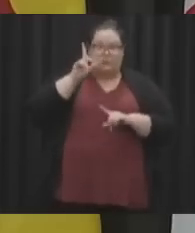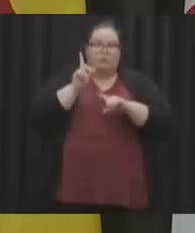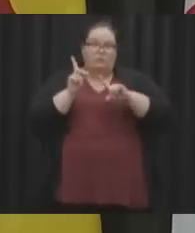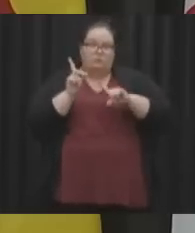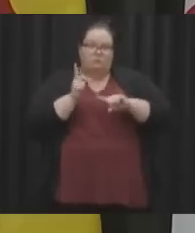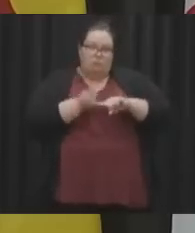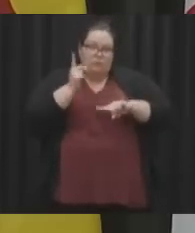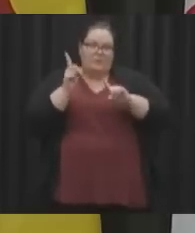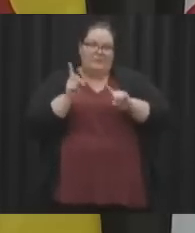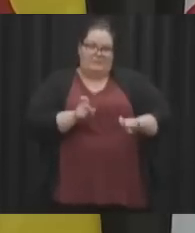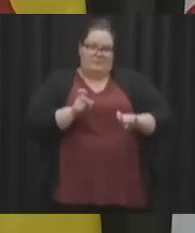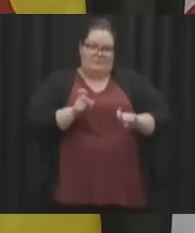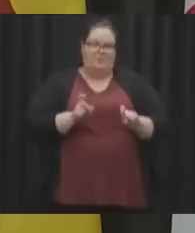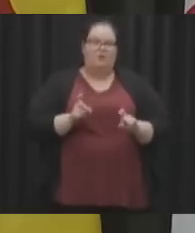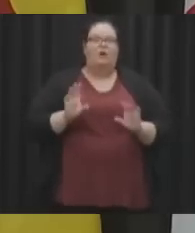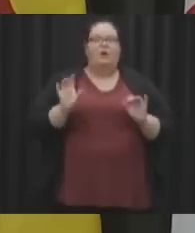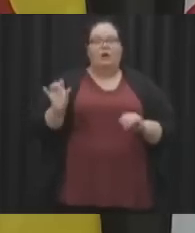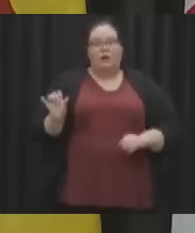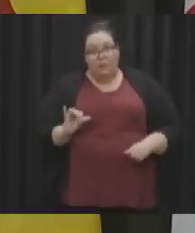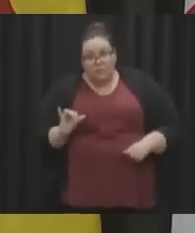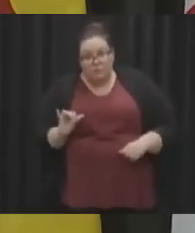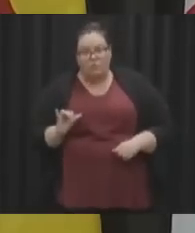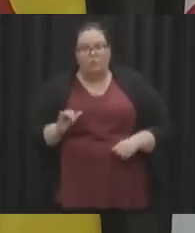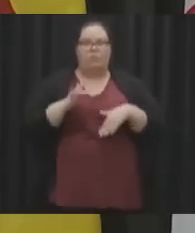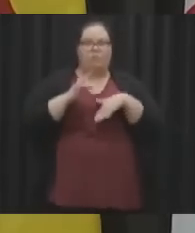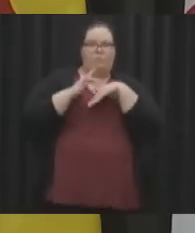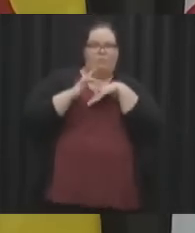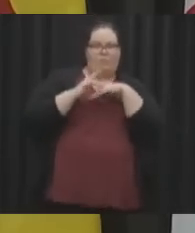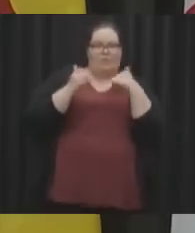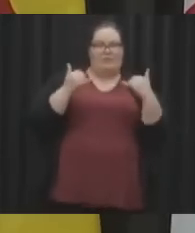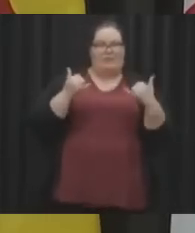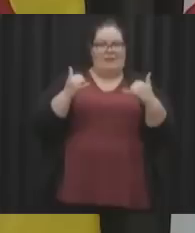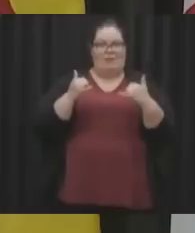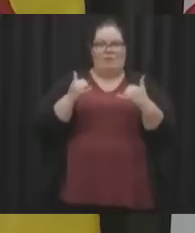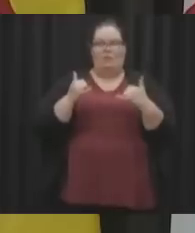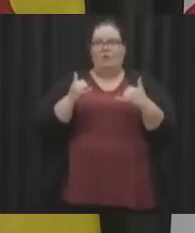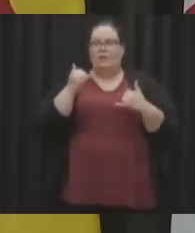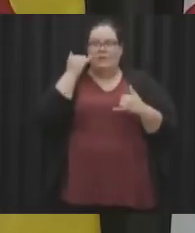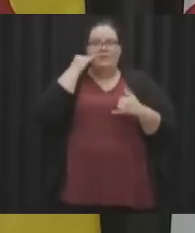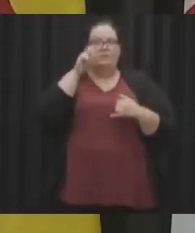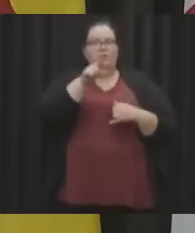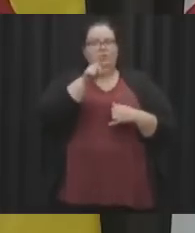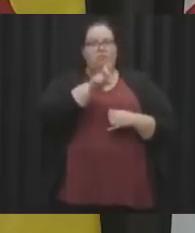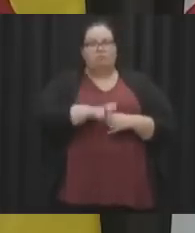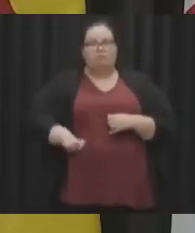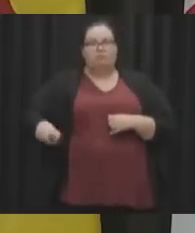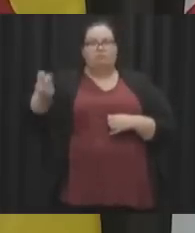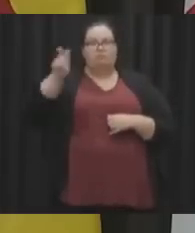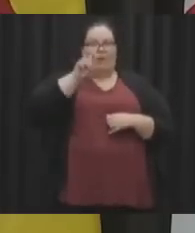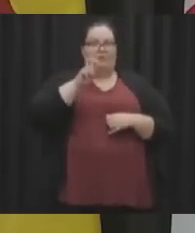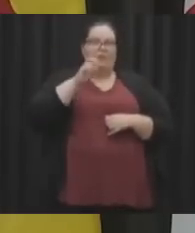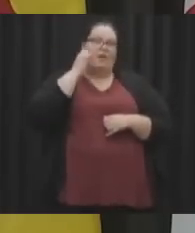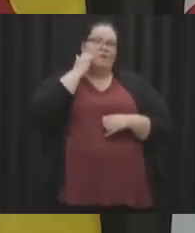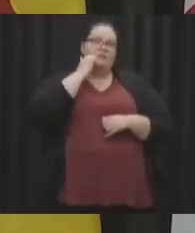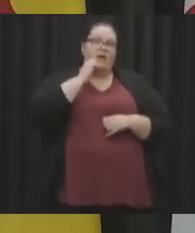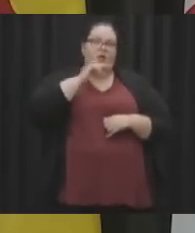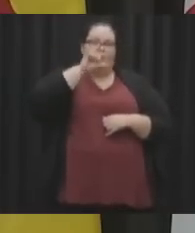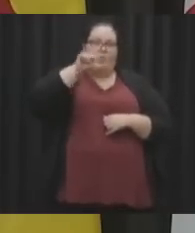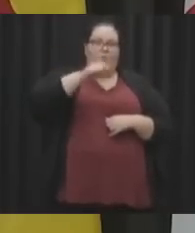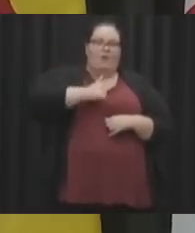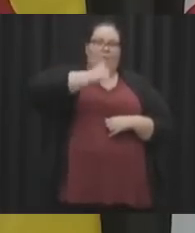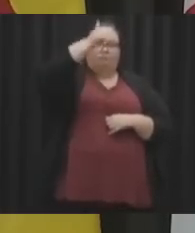critical for people to take as much care and caution as possible. I would like to take this opportunity to share a bit more information about